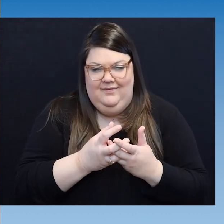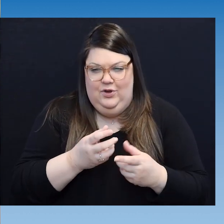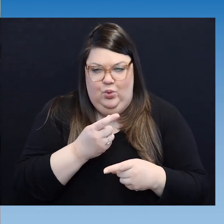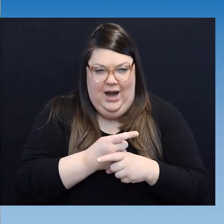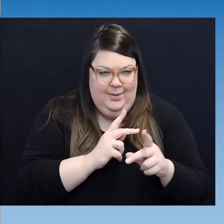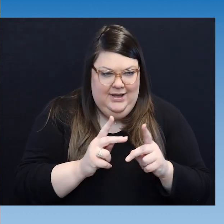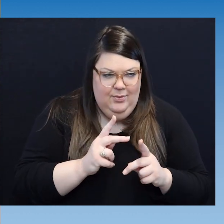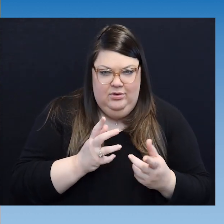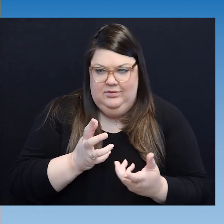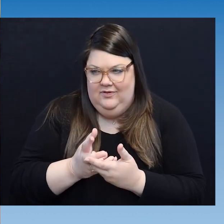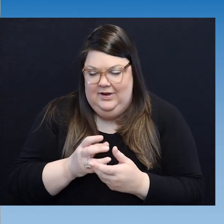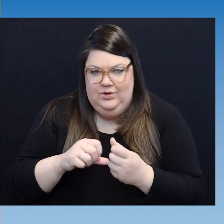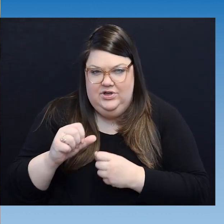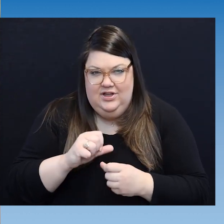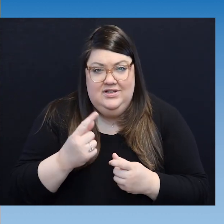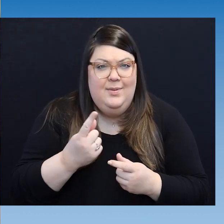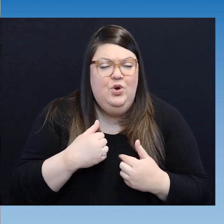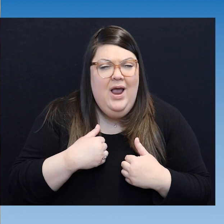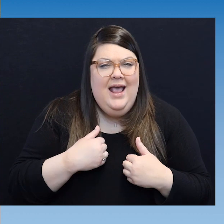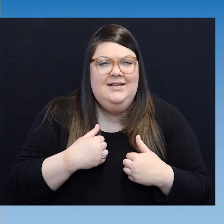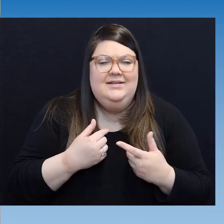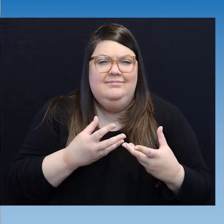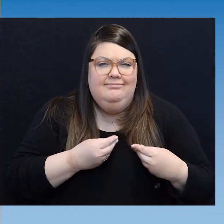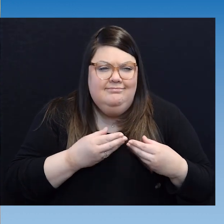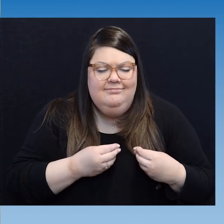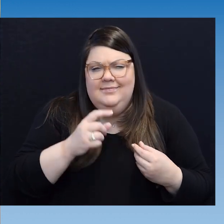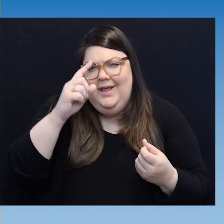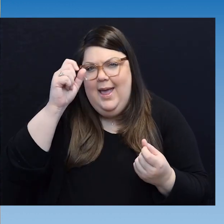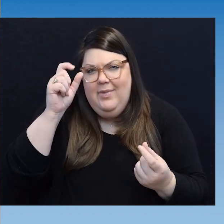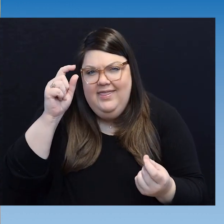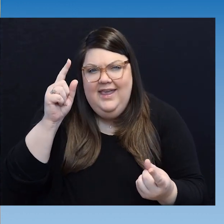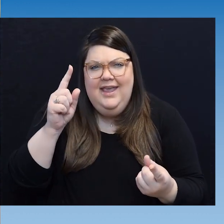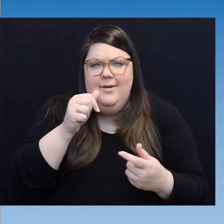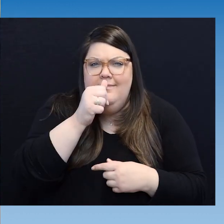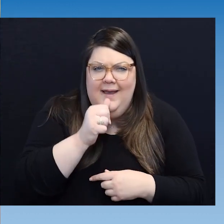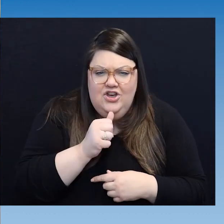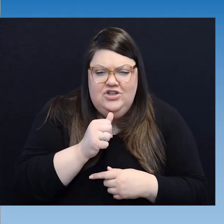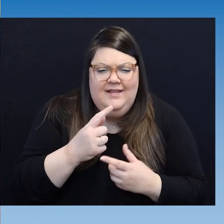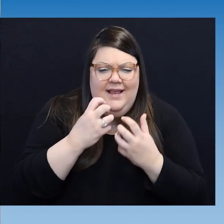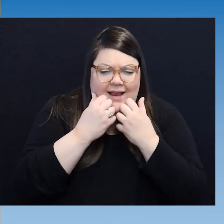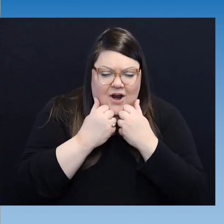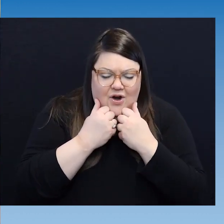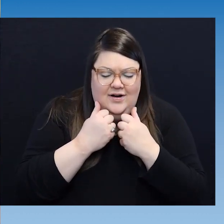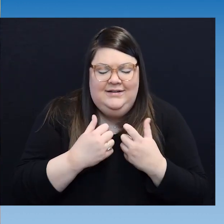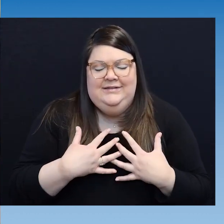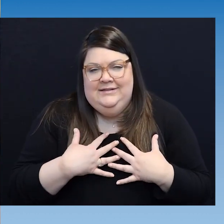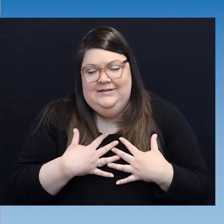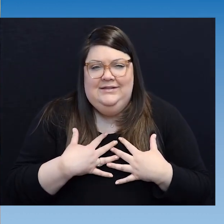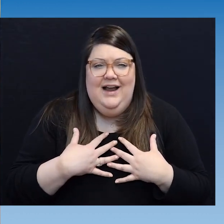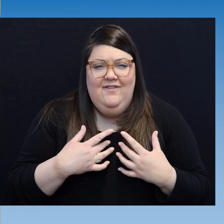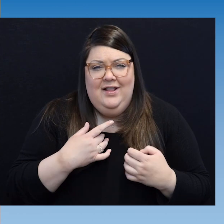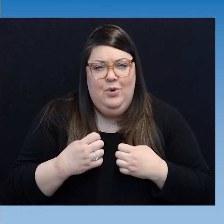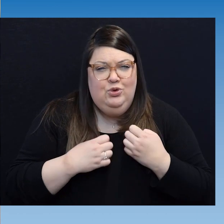around, somebody who has the empathy, somebody who has the patience, somebody who cares. I get choked up every time I talk about it.